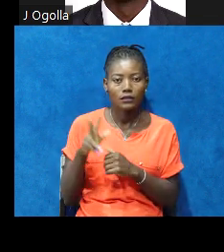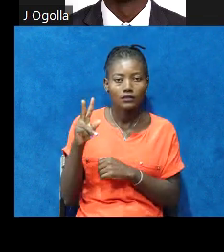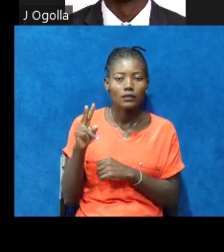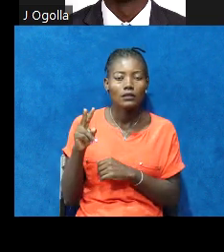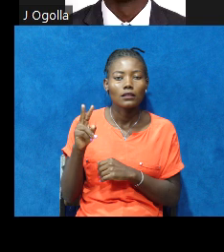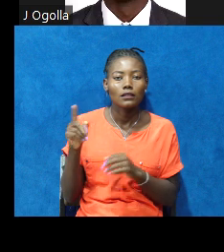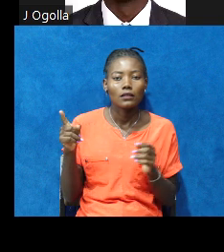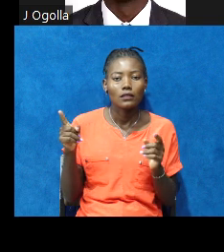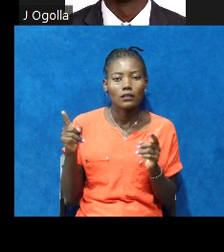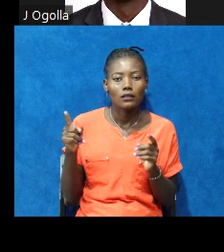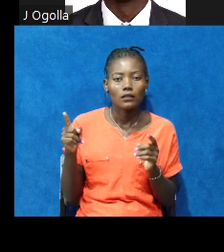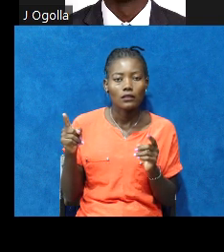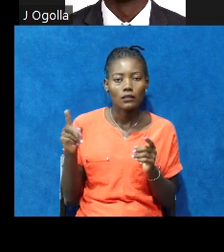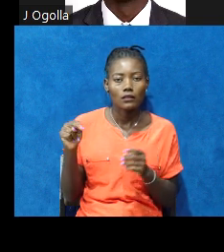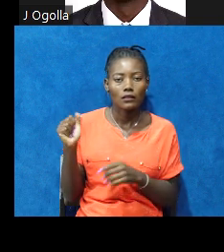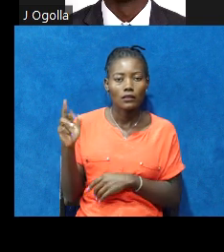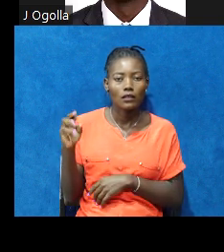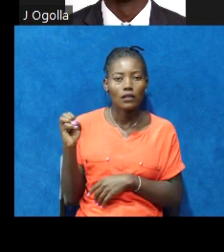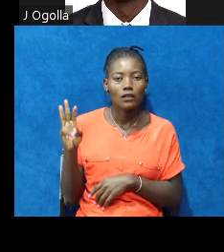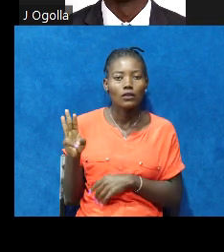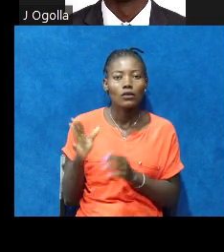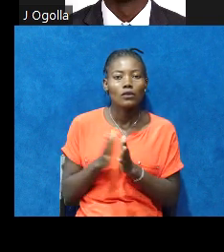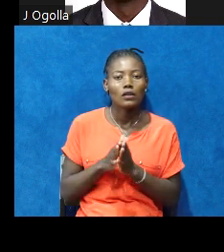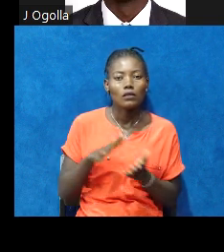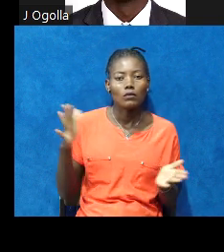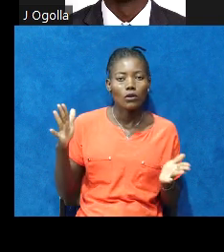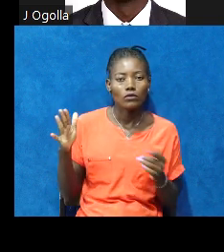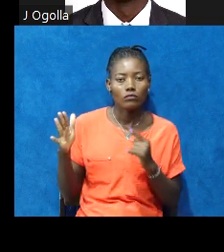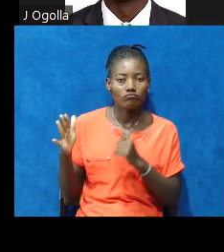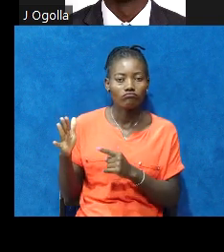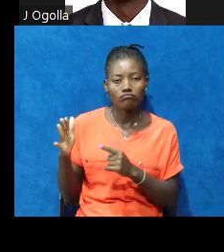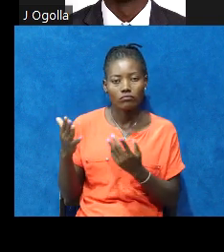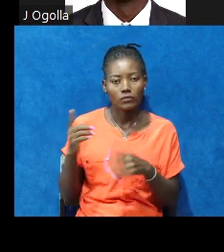narrow focus and broad focus. Narrow focus is when you need to focus on the ball.